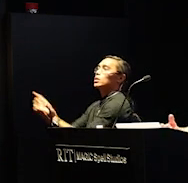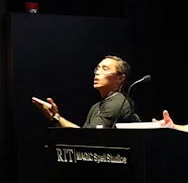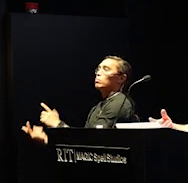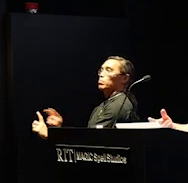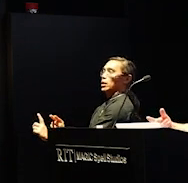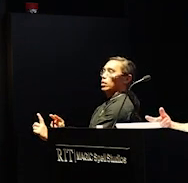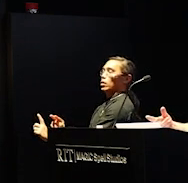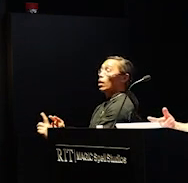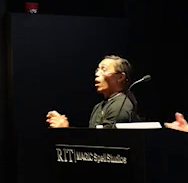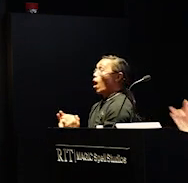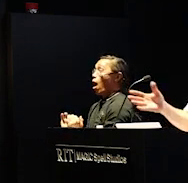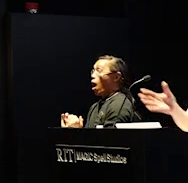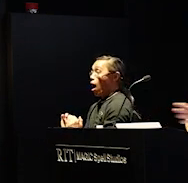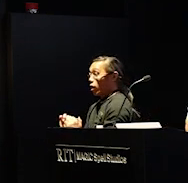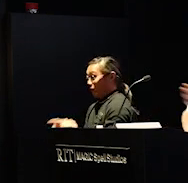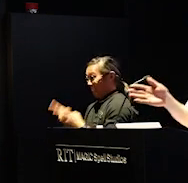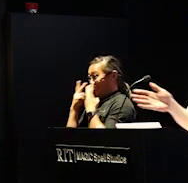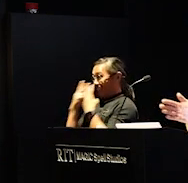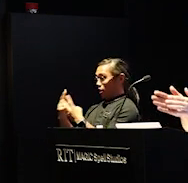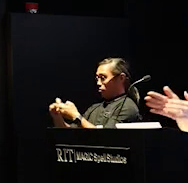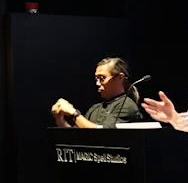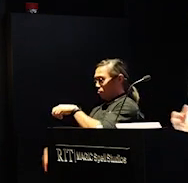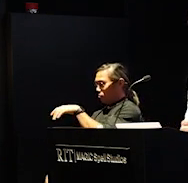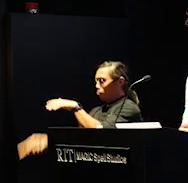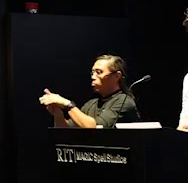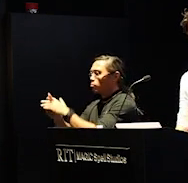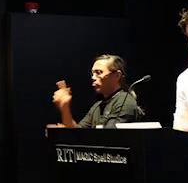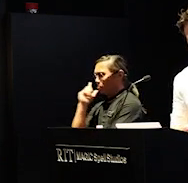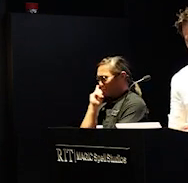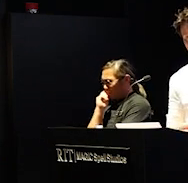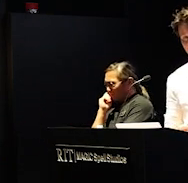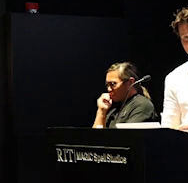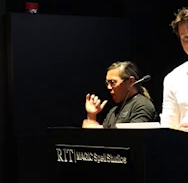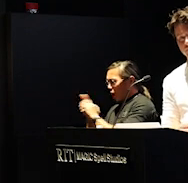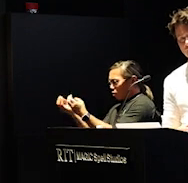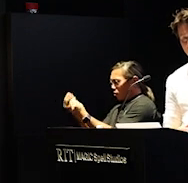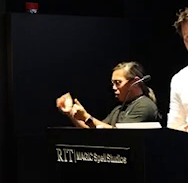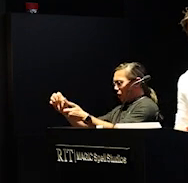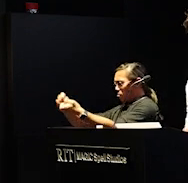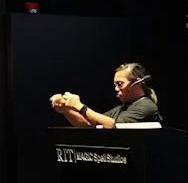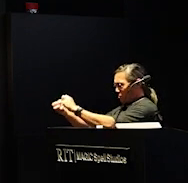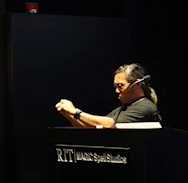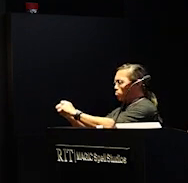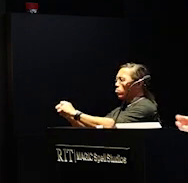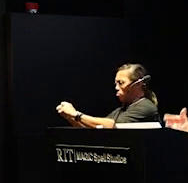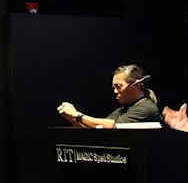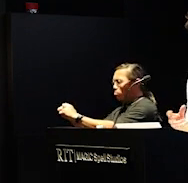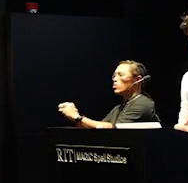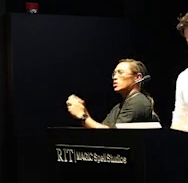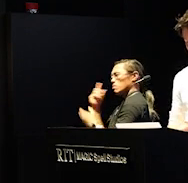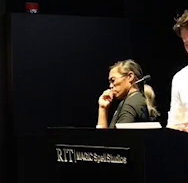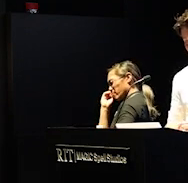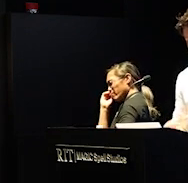problems, to see an aesthetic that you want to get to, and hide the mechanical components